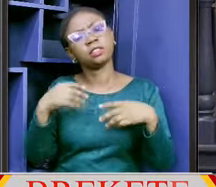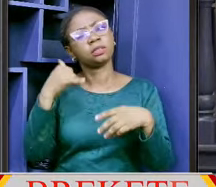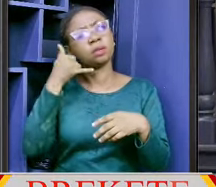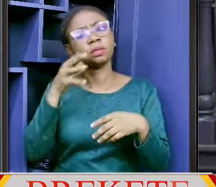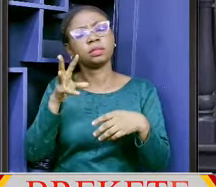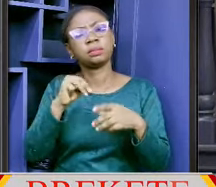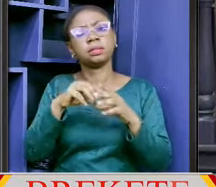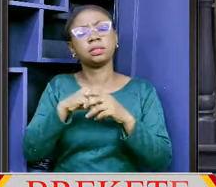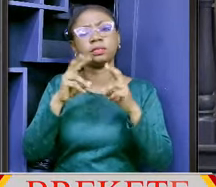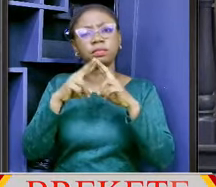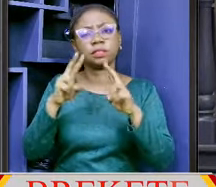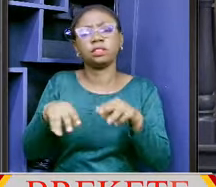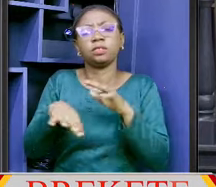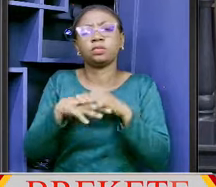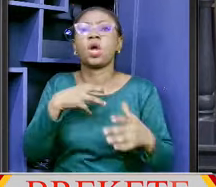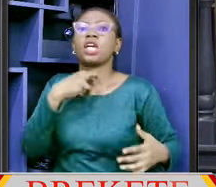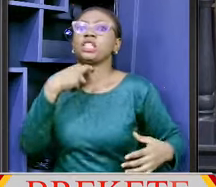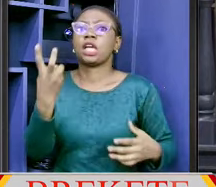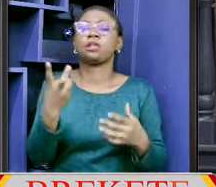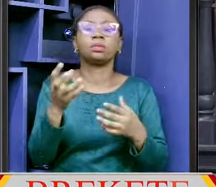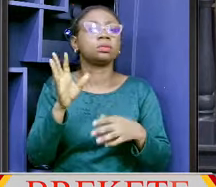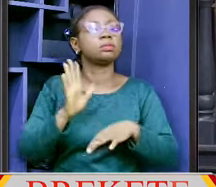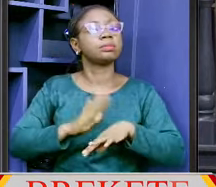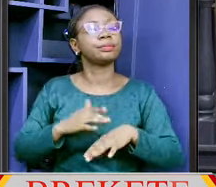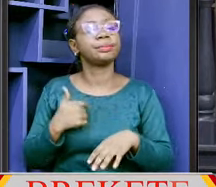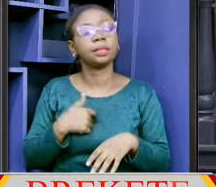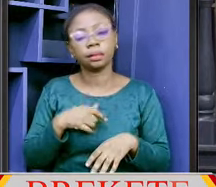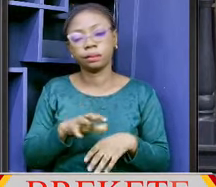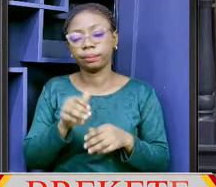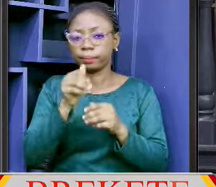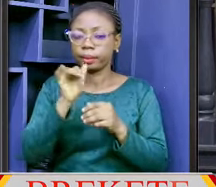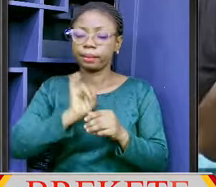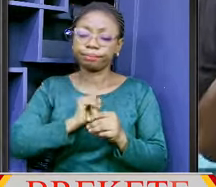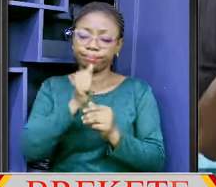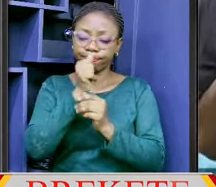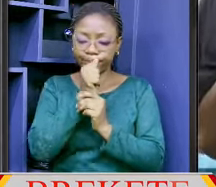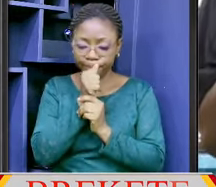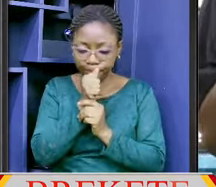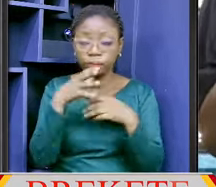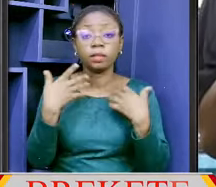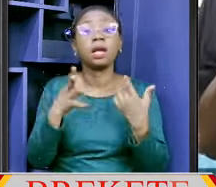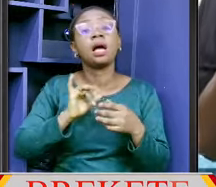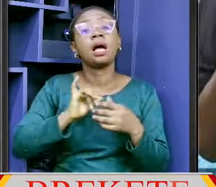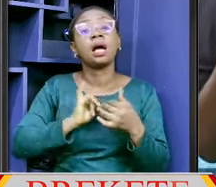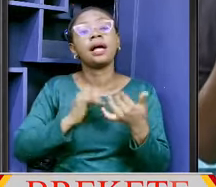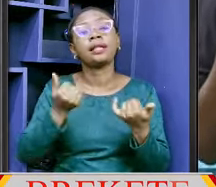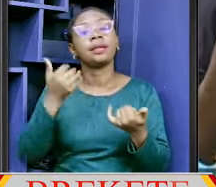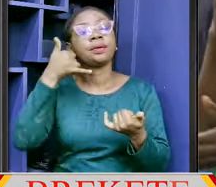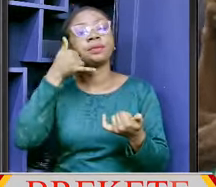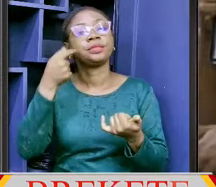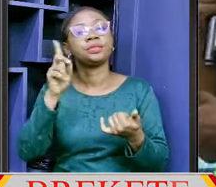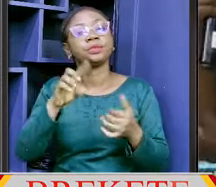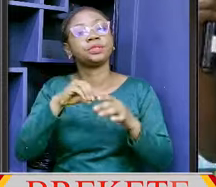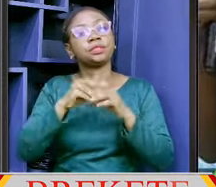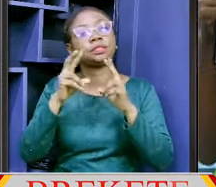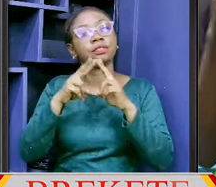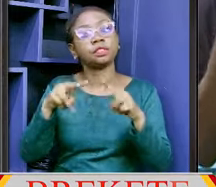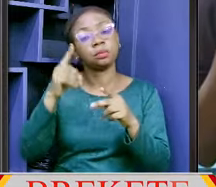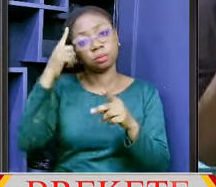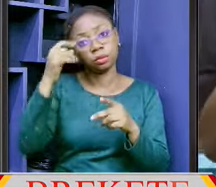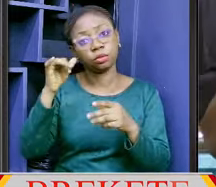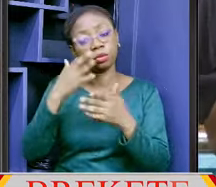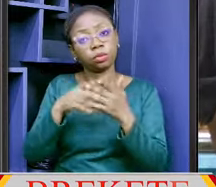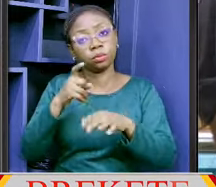village. Don't shout on me. I did not talk again. I now call the one in the village, because sometimes I used to call